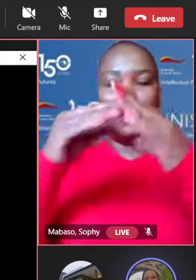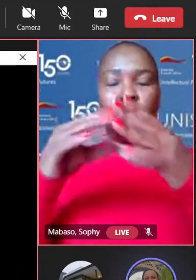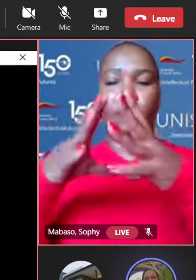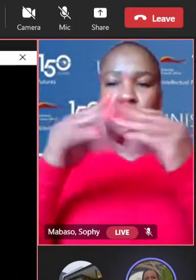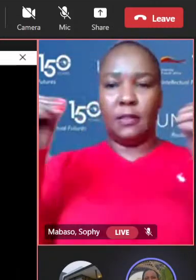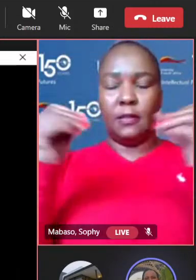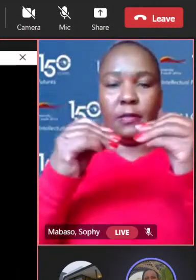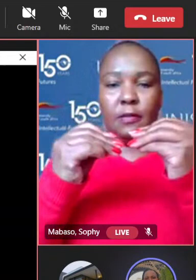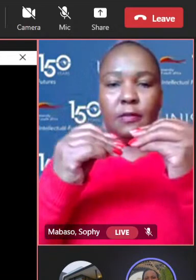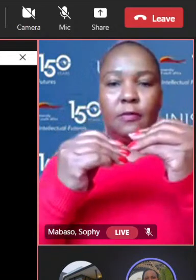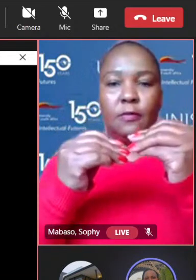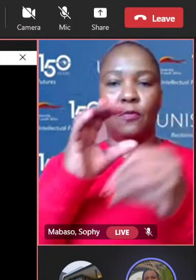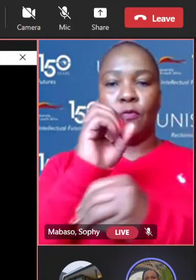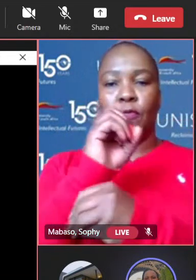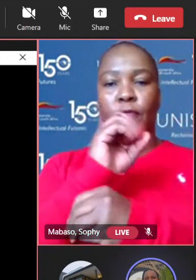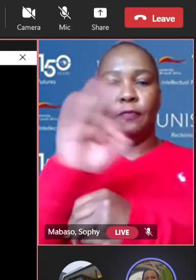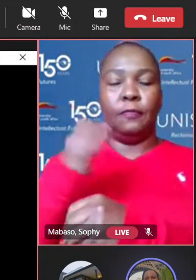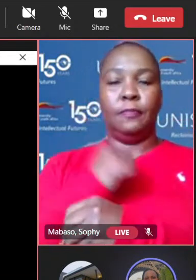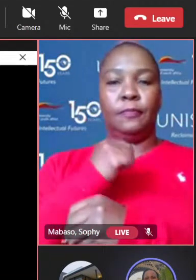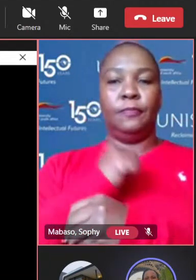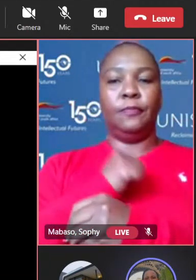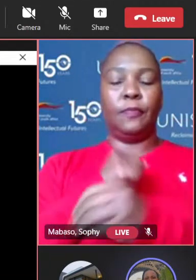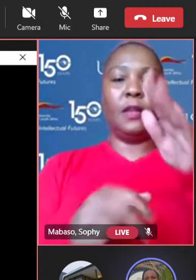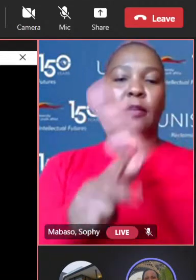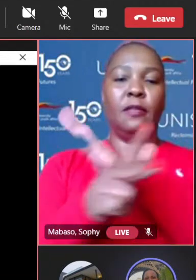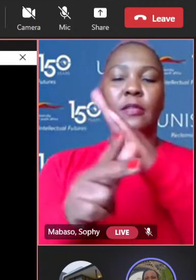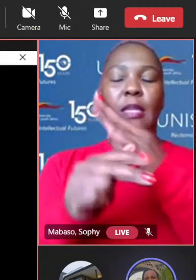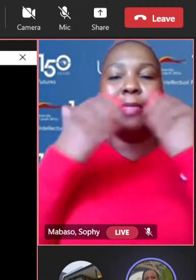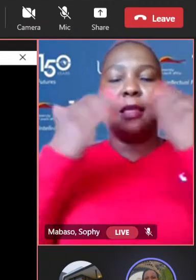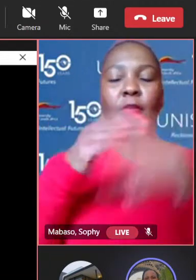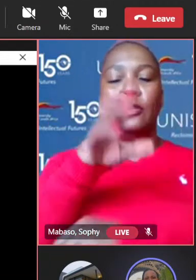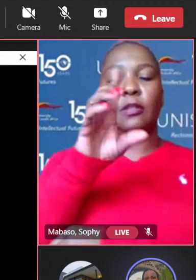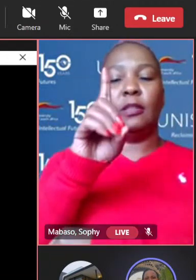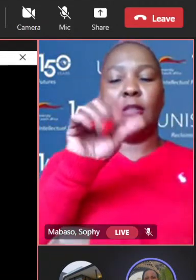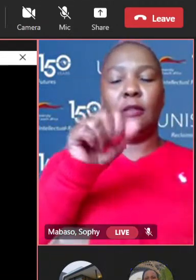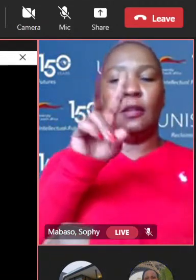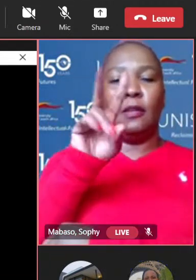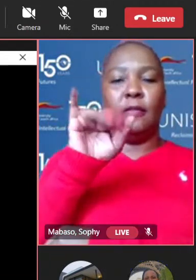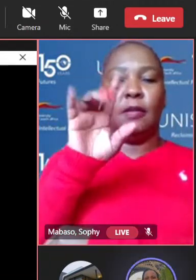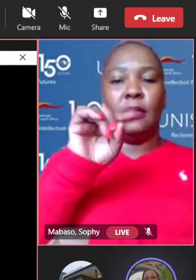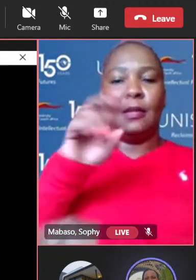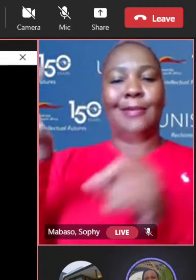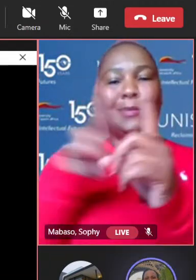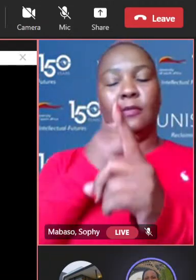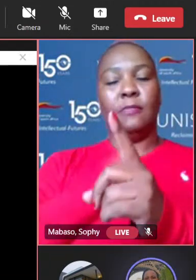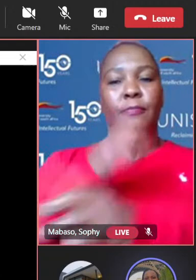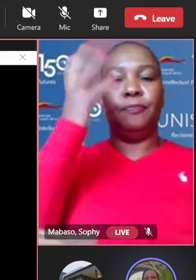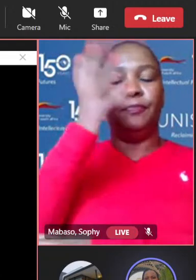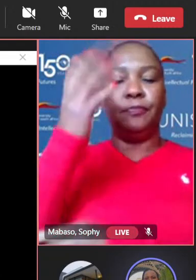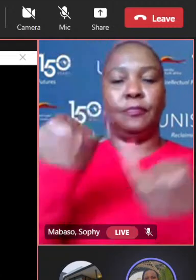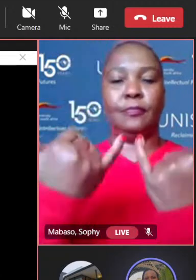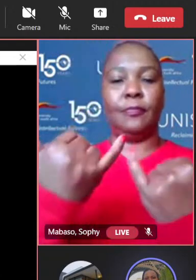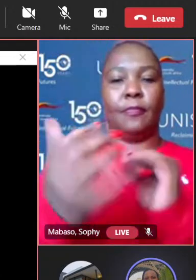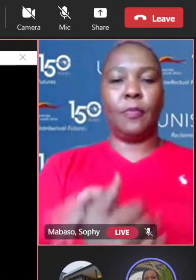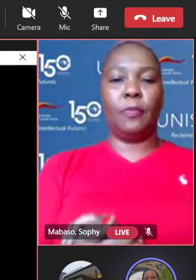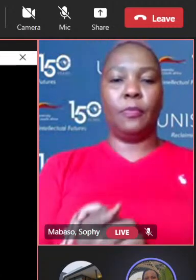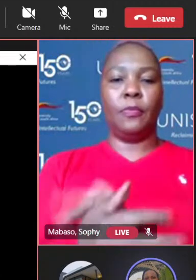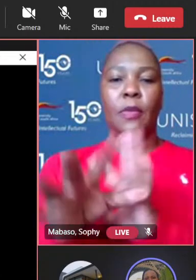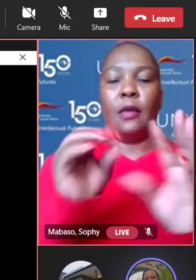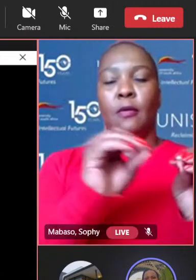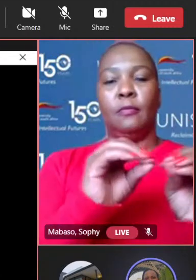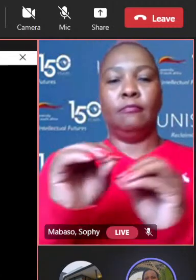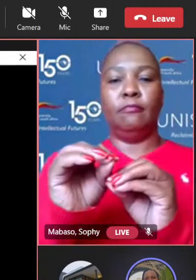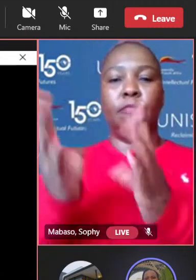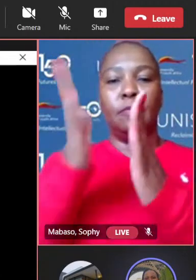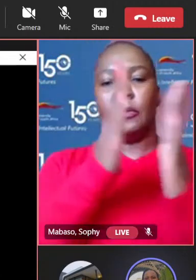bandwidth. But thank you, David. I can see the presentation now. All right, you can move to,